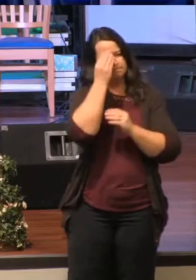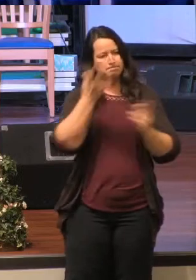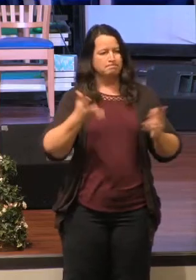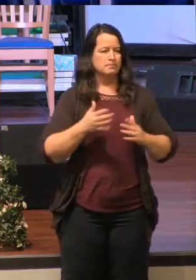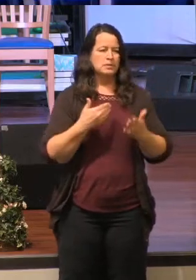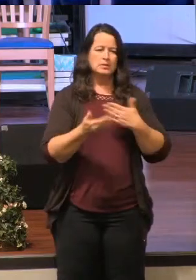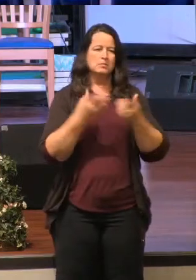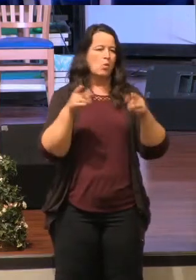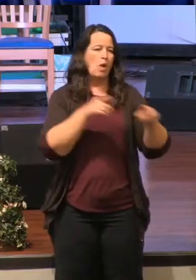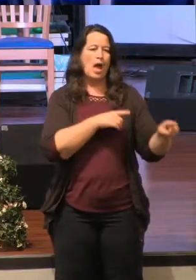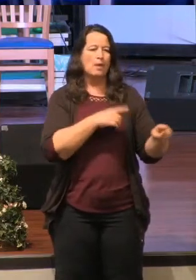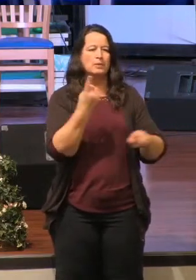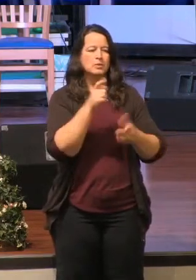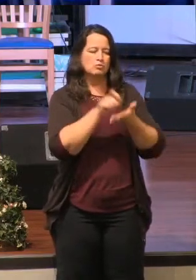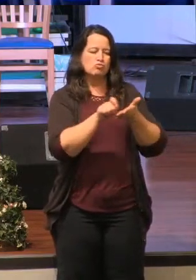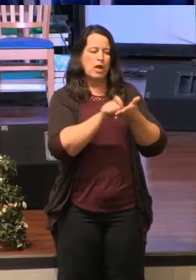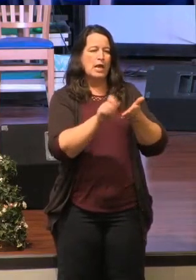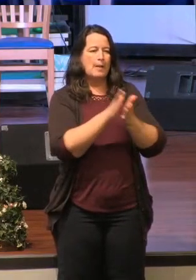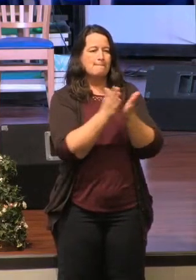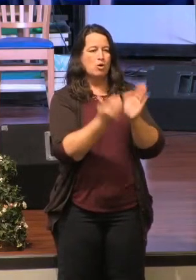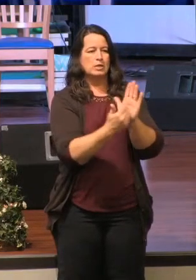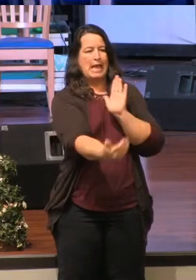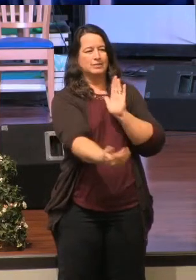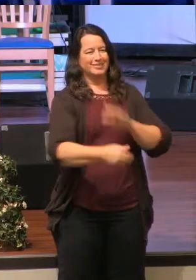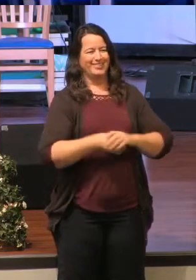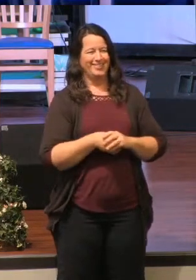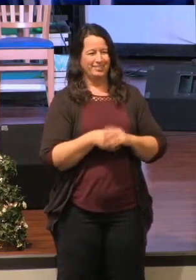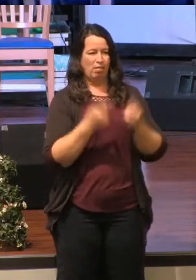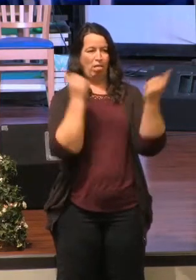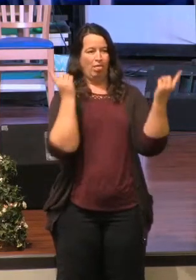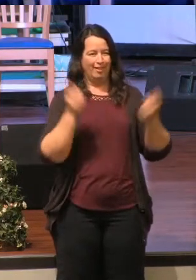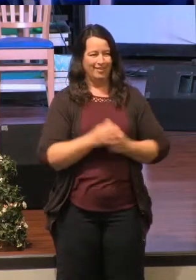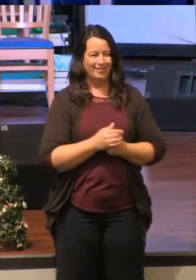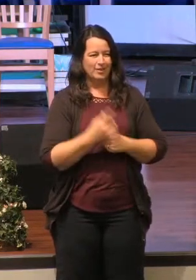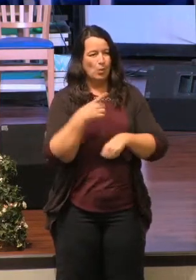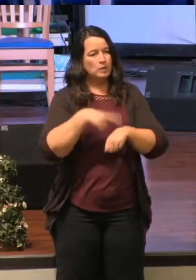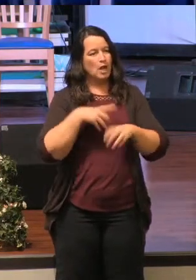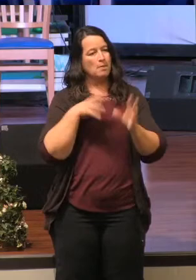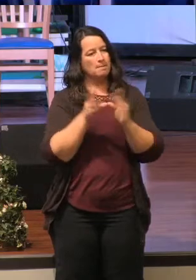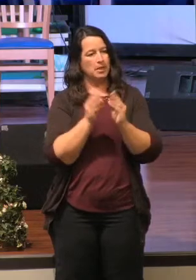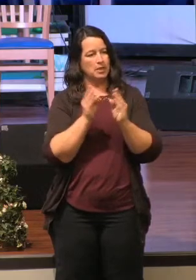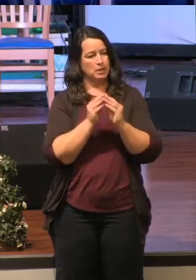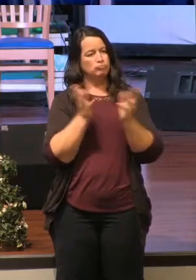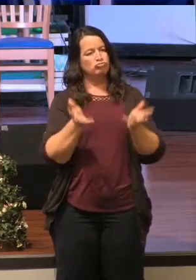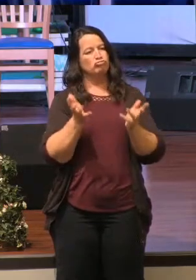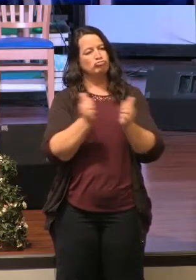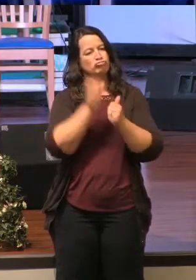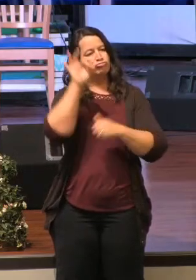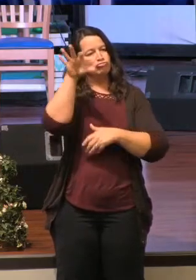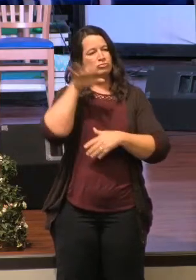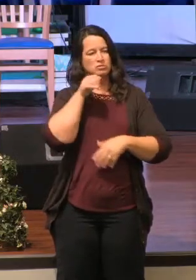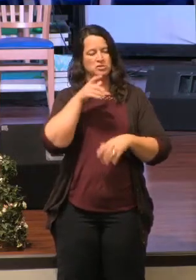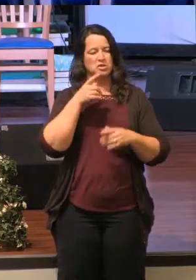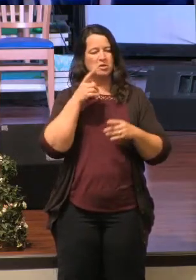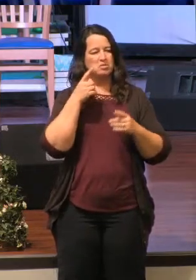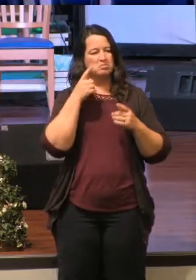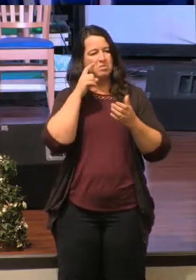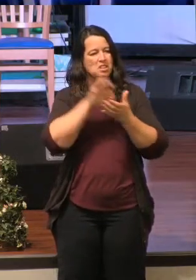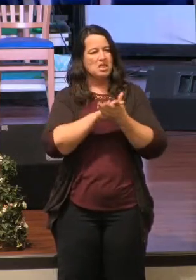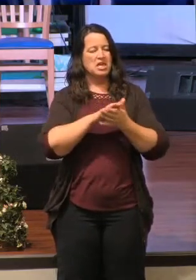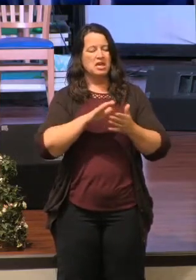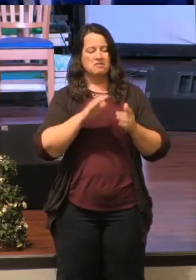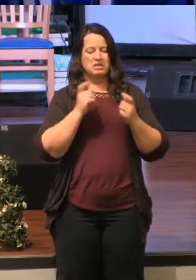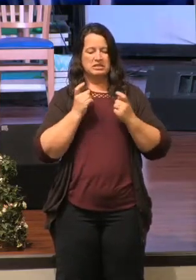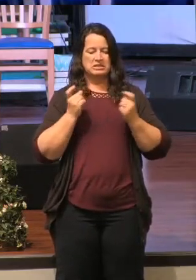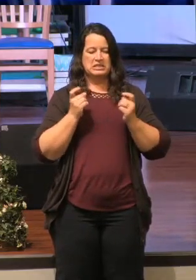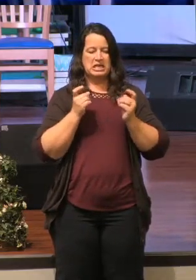done, someone's written a book against it. I was at a meeting one time with a bunch of pastors who were talking about, we don't believe in the effectiveness of the sinner's prayer, and